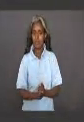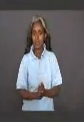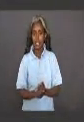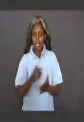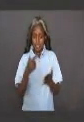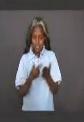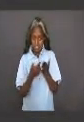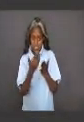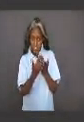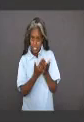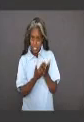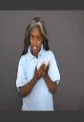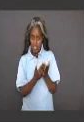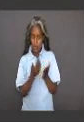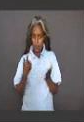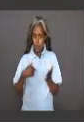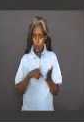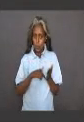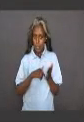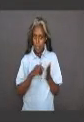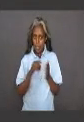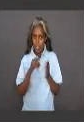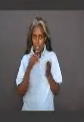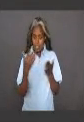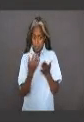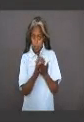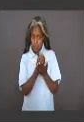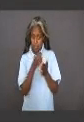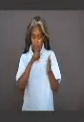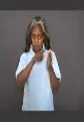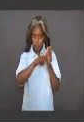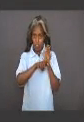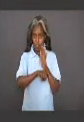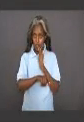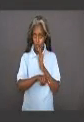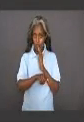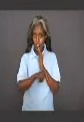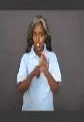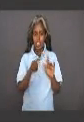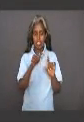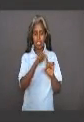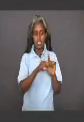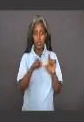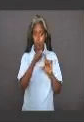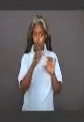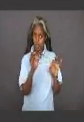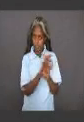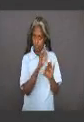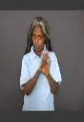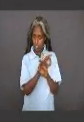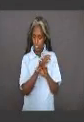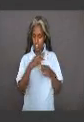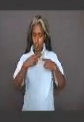In this lesson, we will examine the values of trigonometric functions for